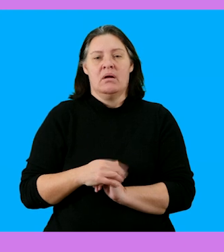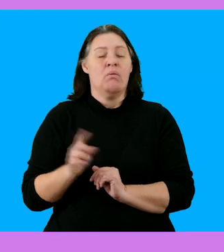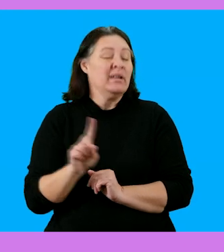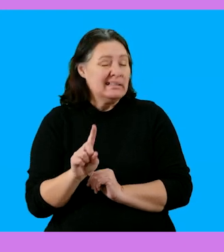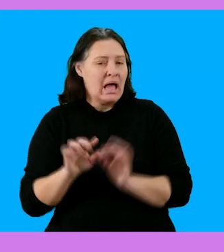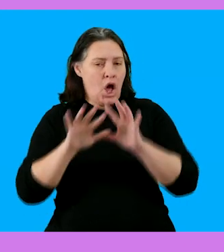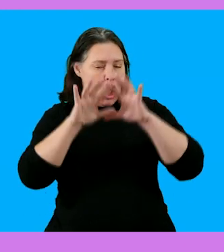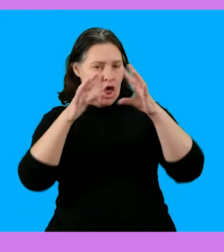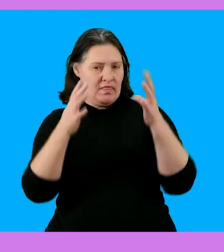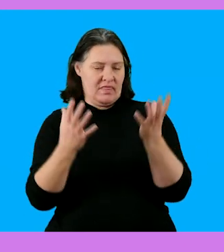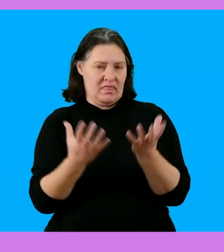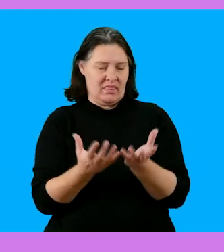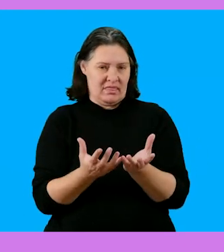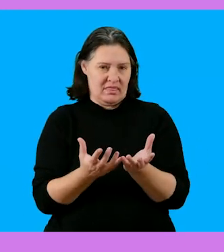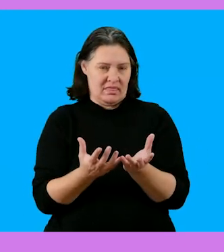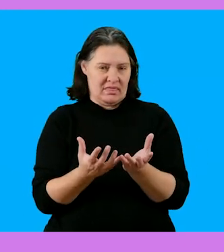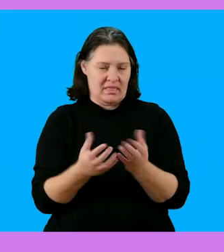right, of the Earth,